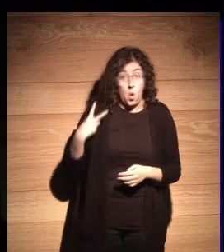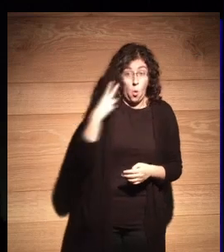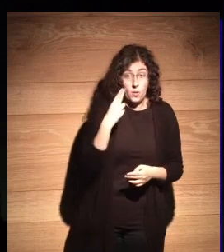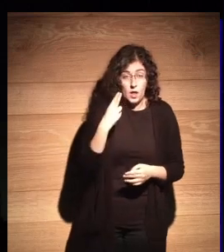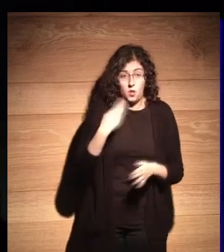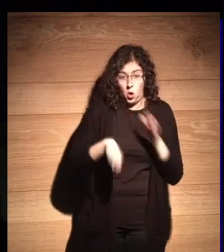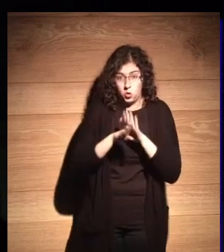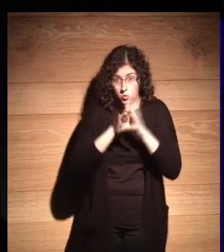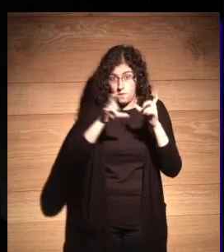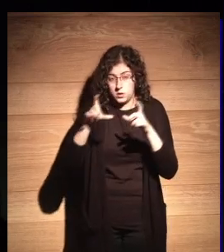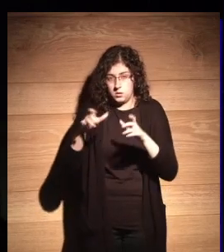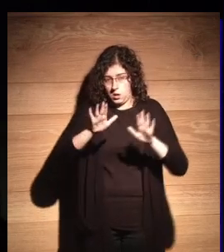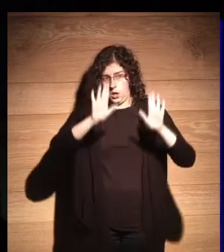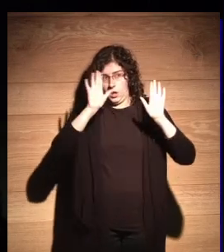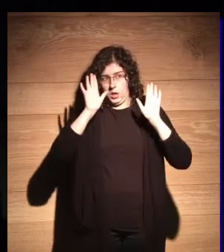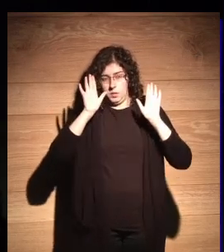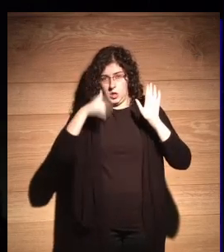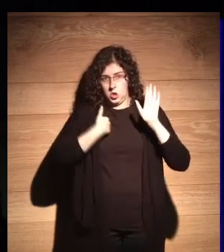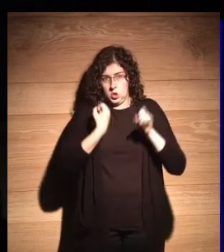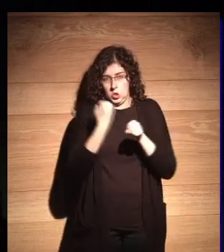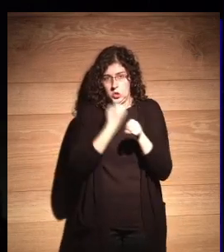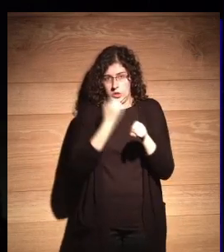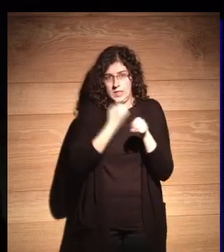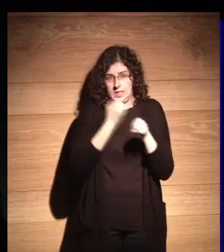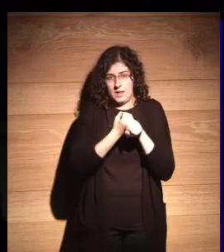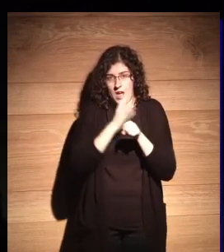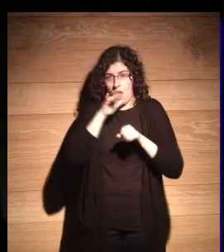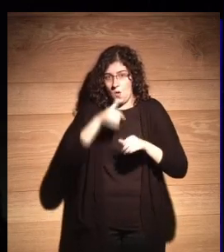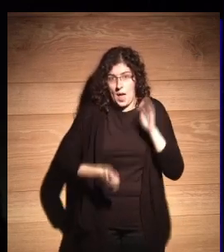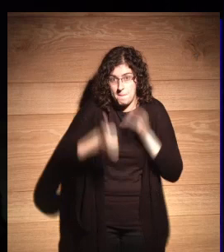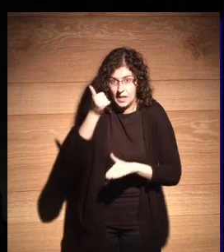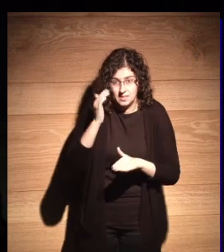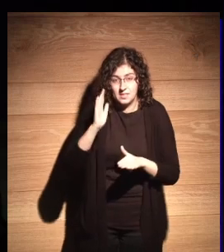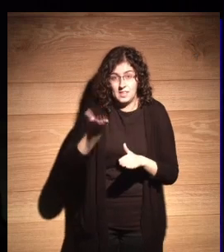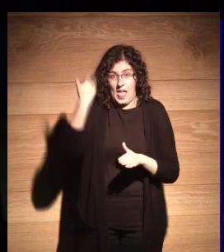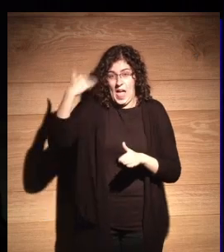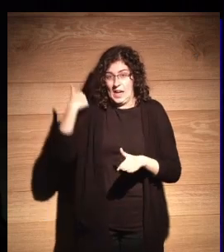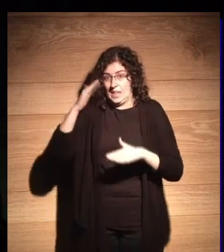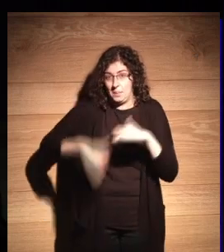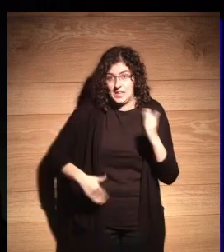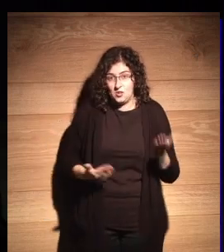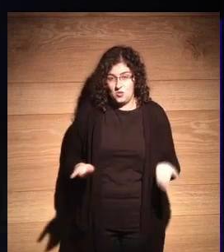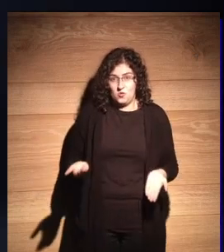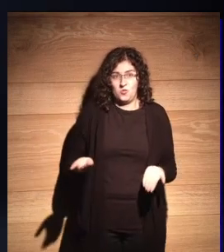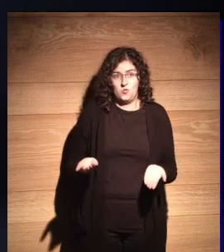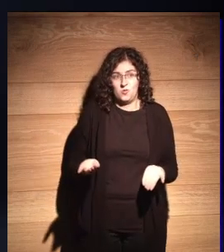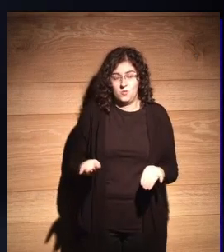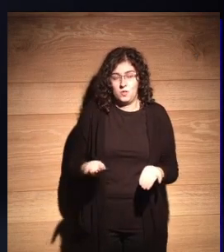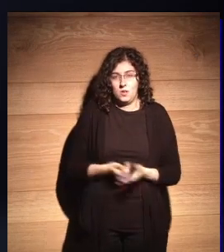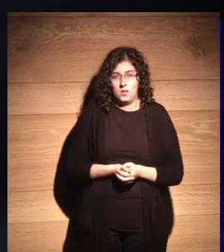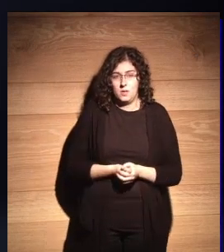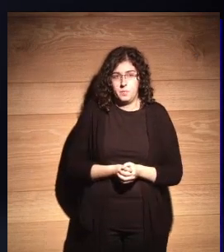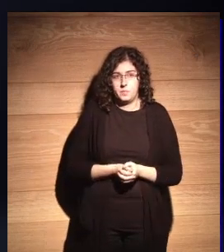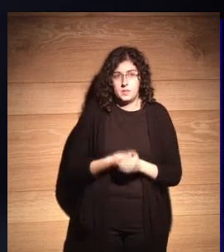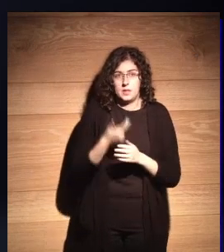now more than I ever have, and I'm getting more fulfillment. Because when I was in Cuba, I went with